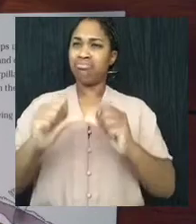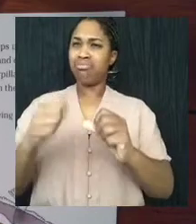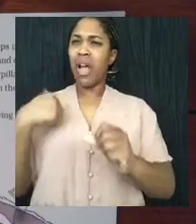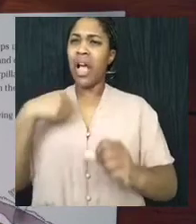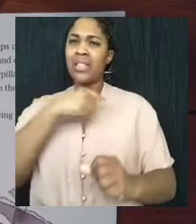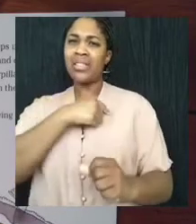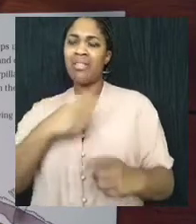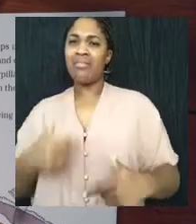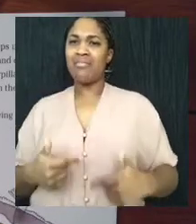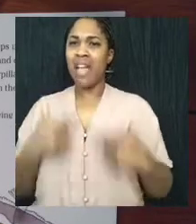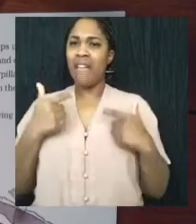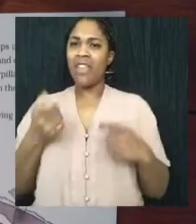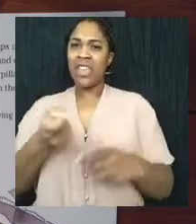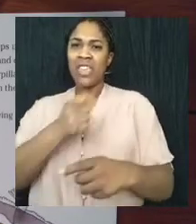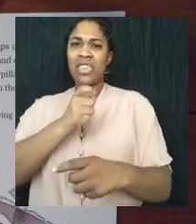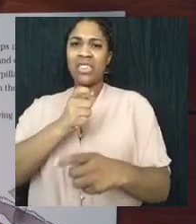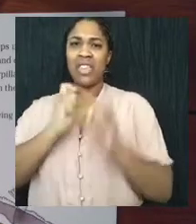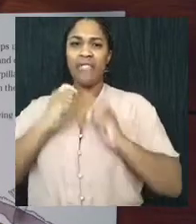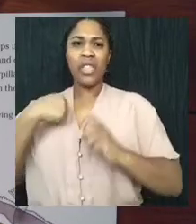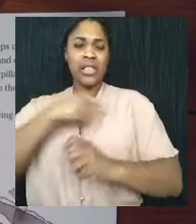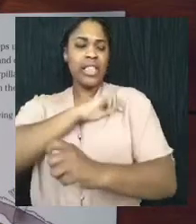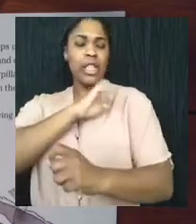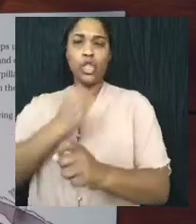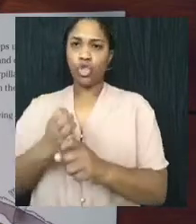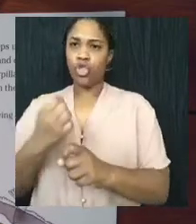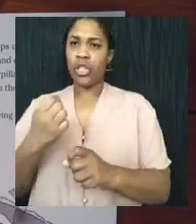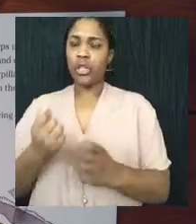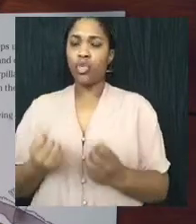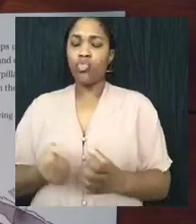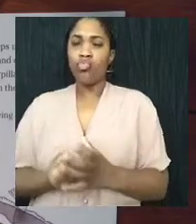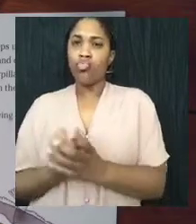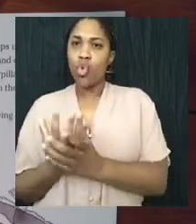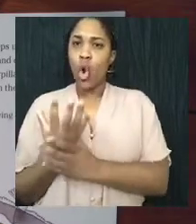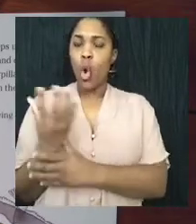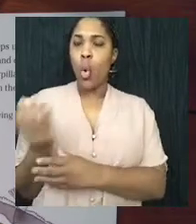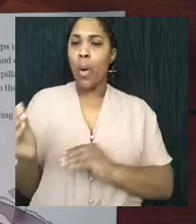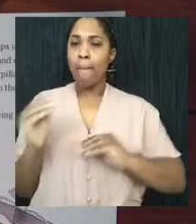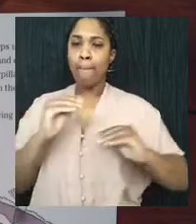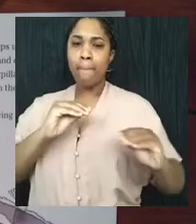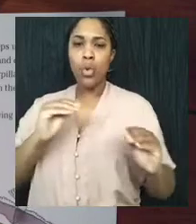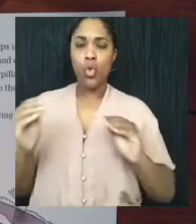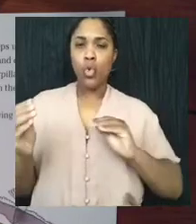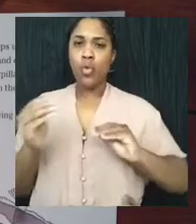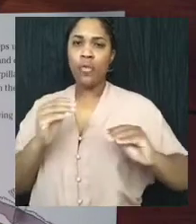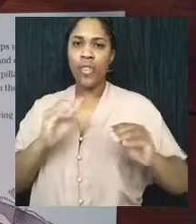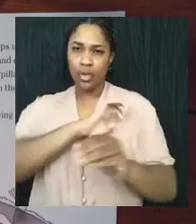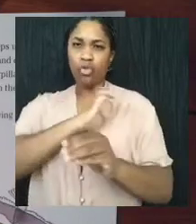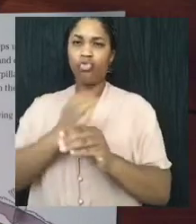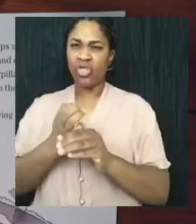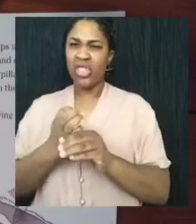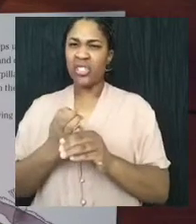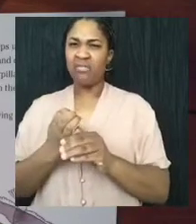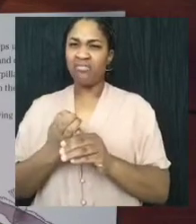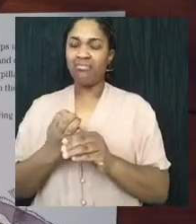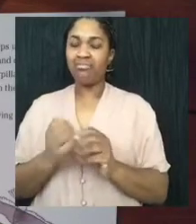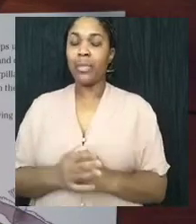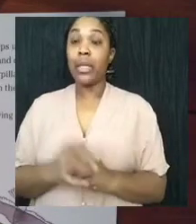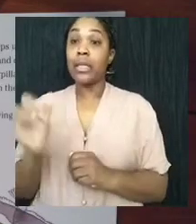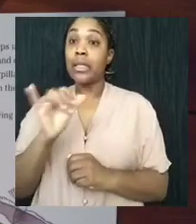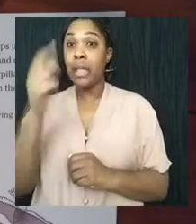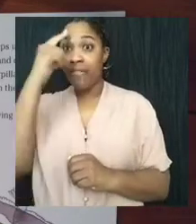to grow, move, and do many other things. The same is true for